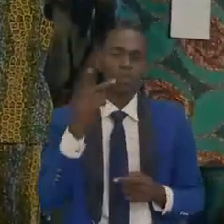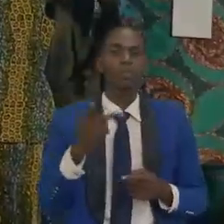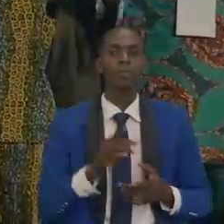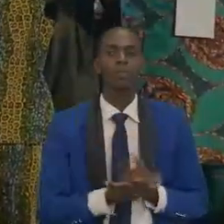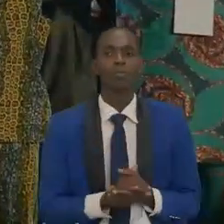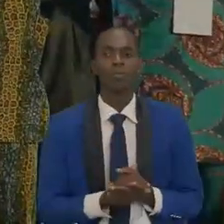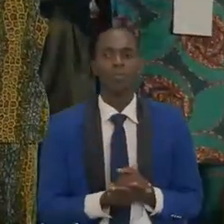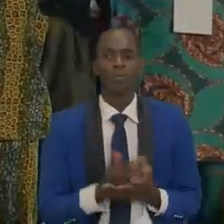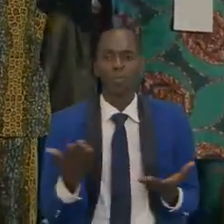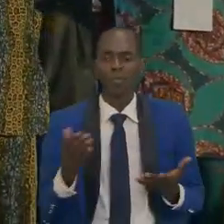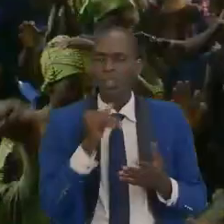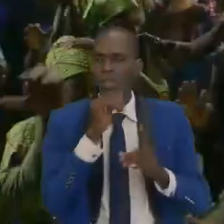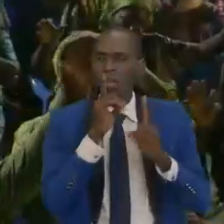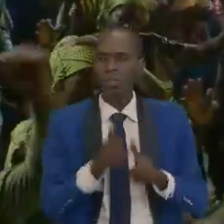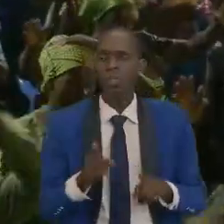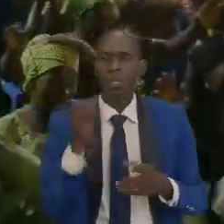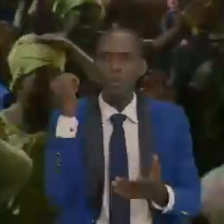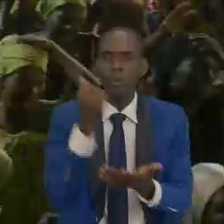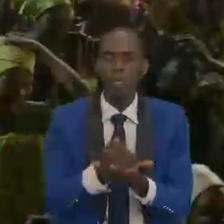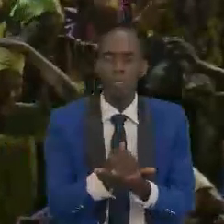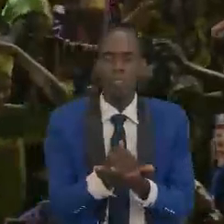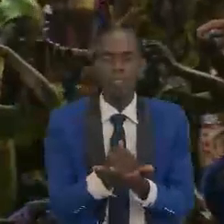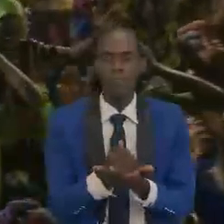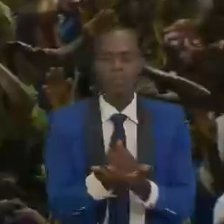I didn't hear your amen.